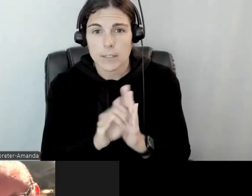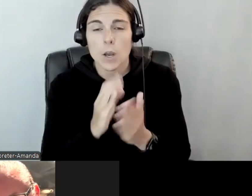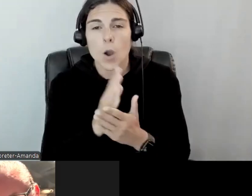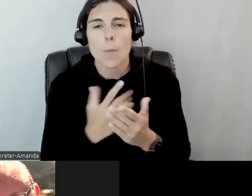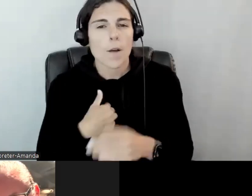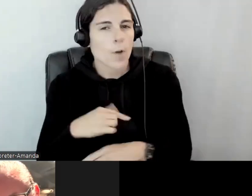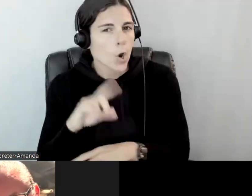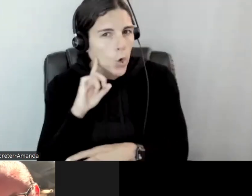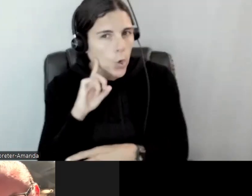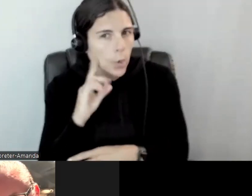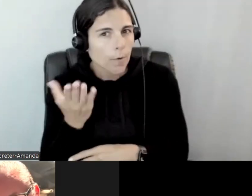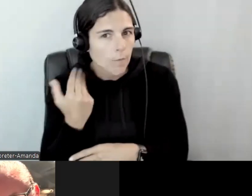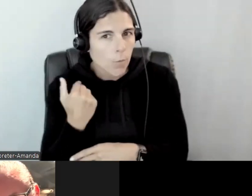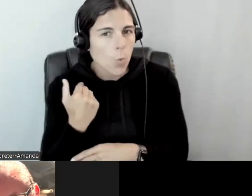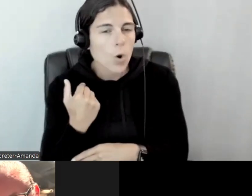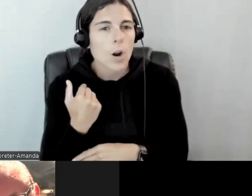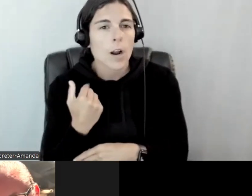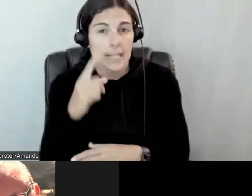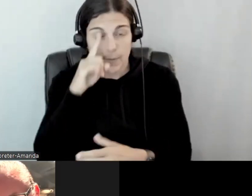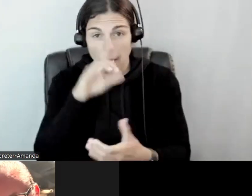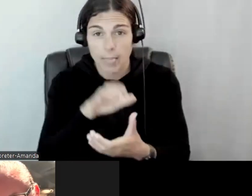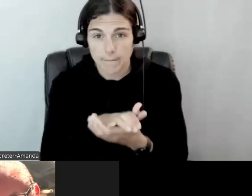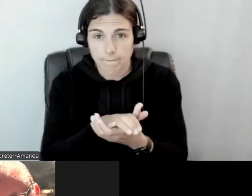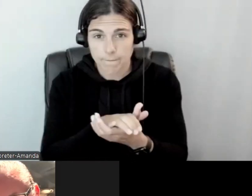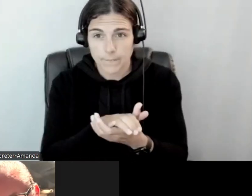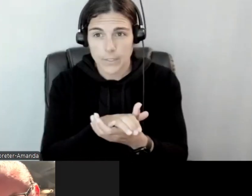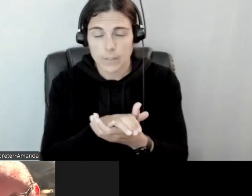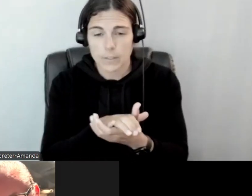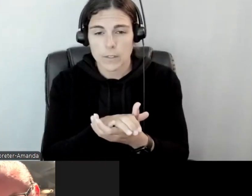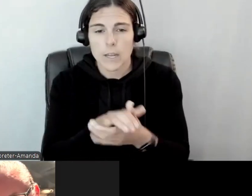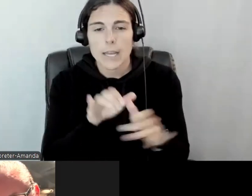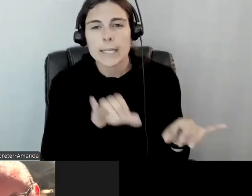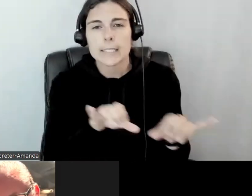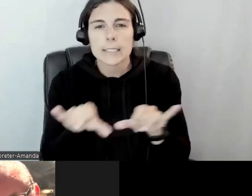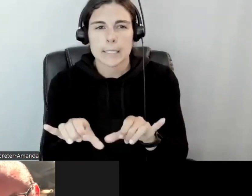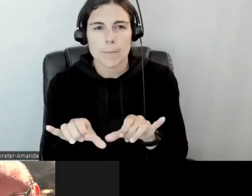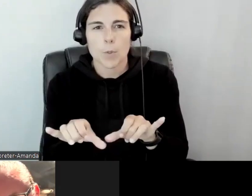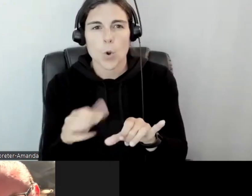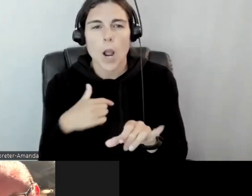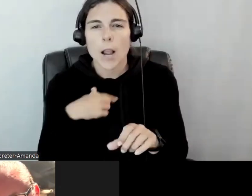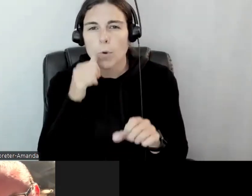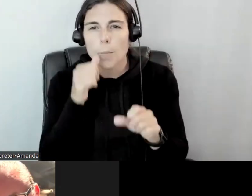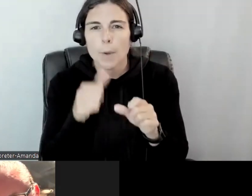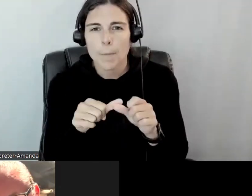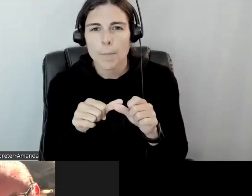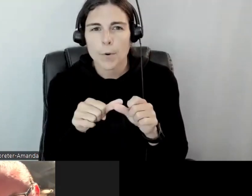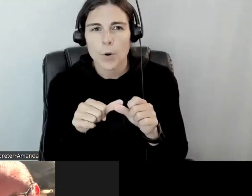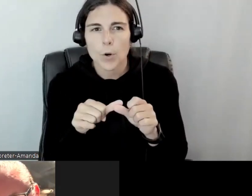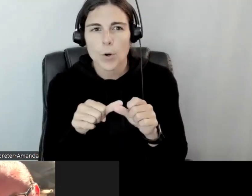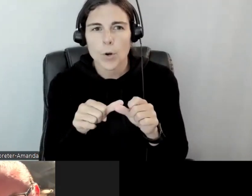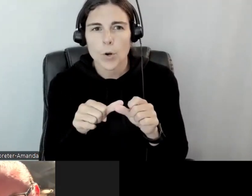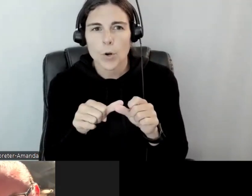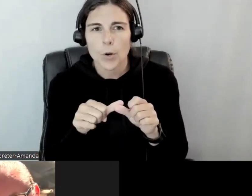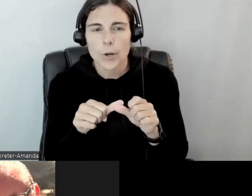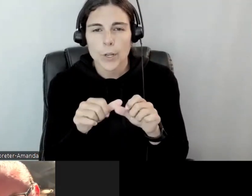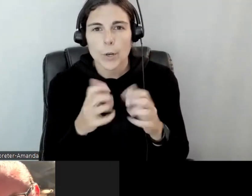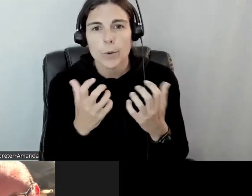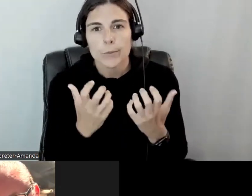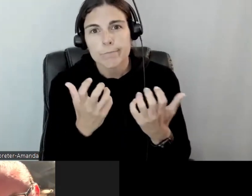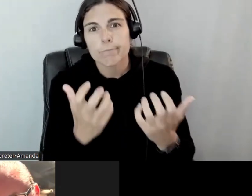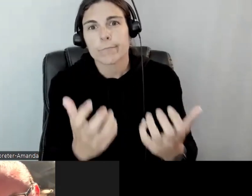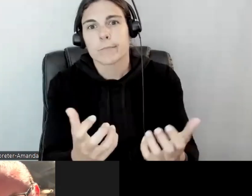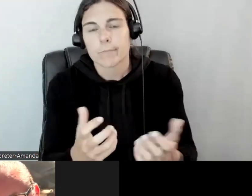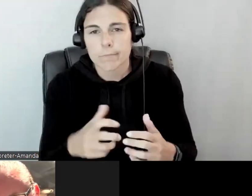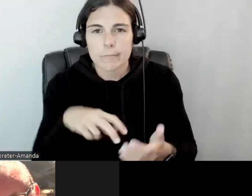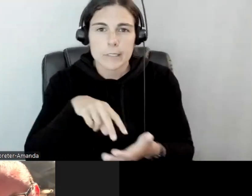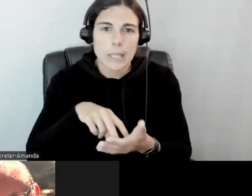heard you say before is about belief. And in a similar way, I recall sitting in the pews or kneeling, standing, kneeling,